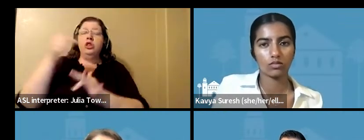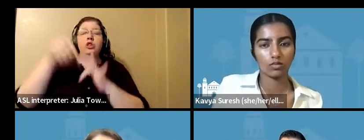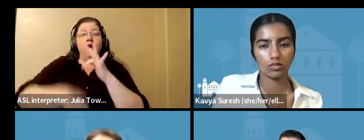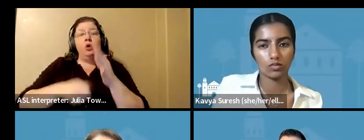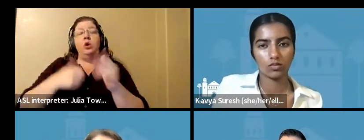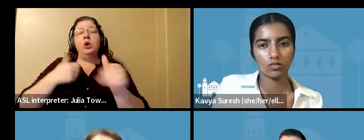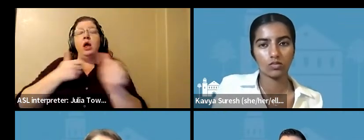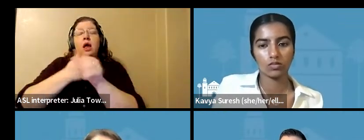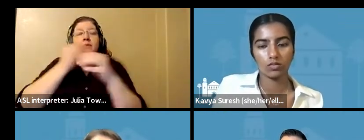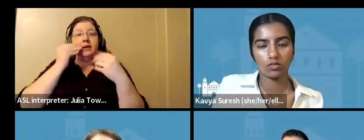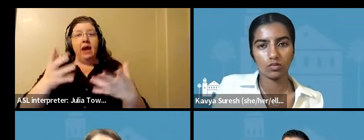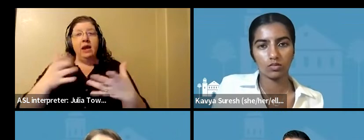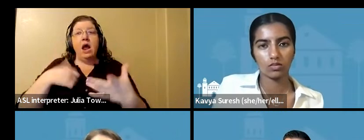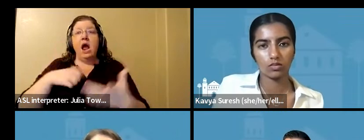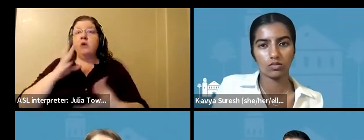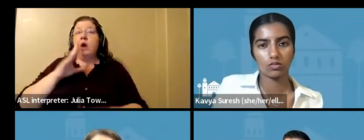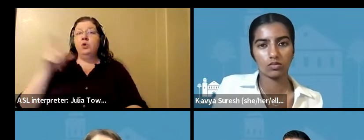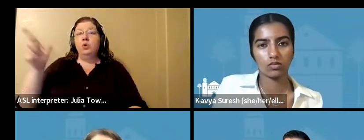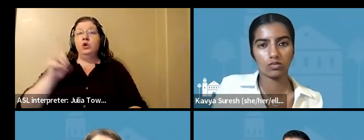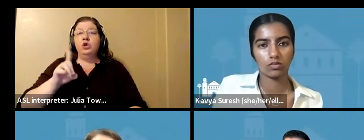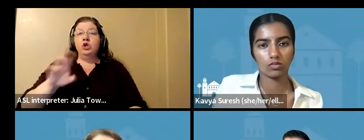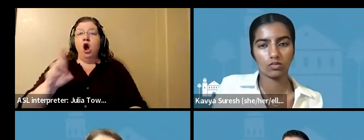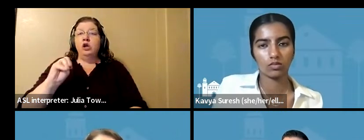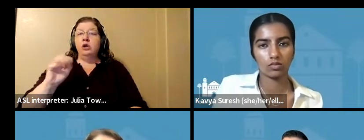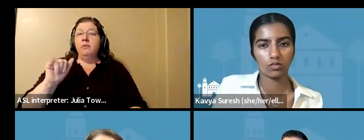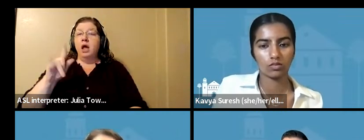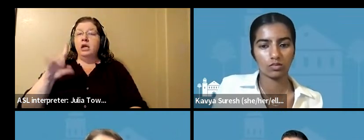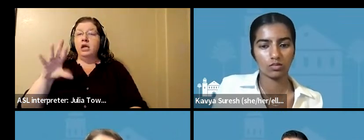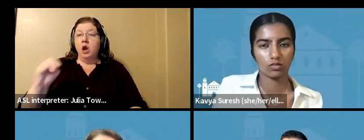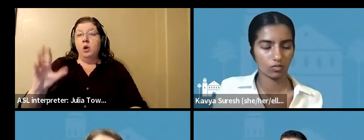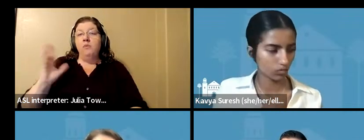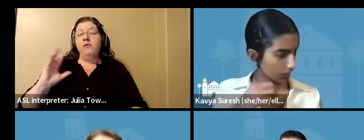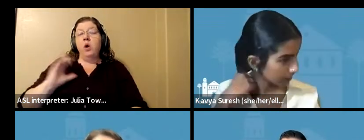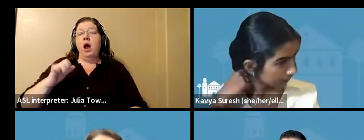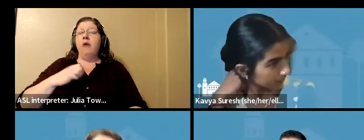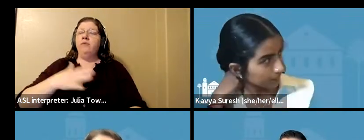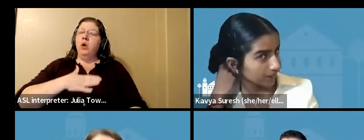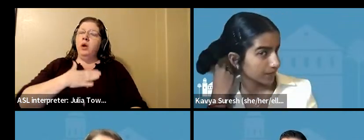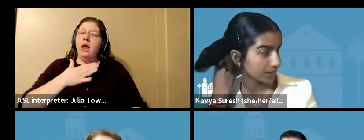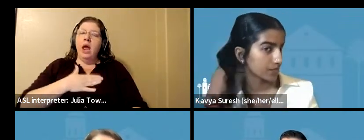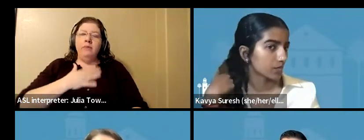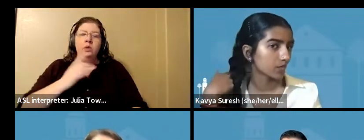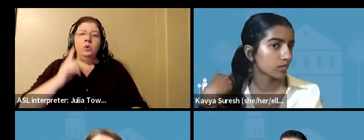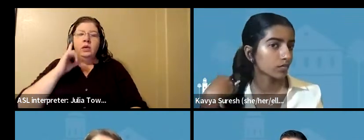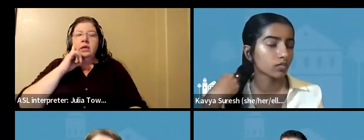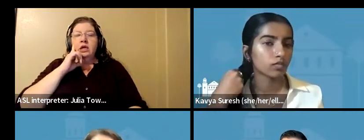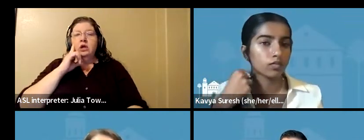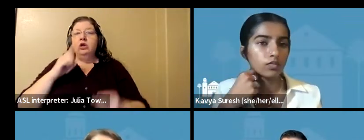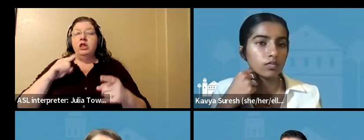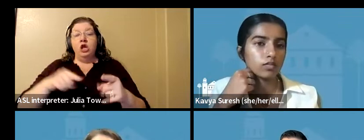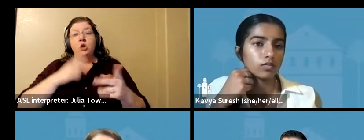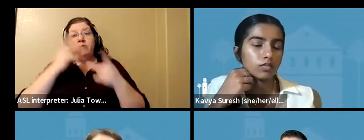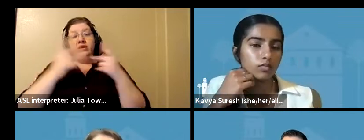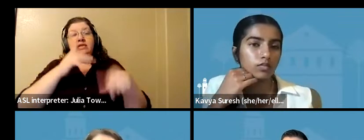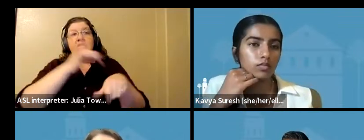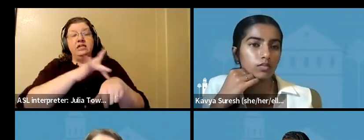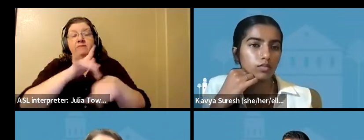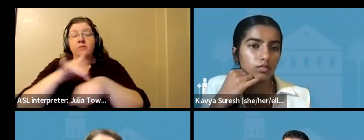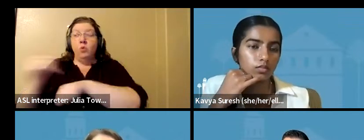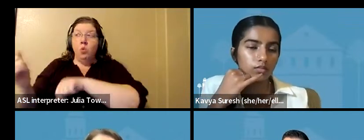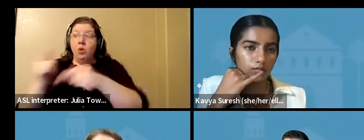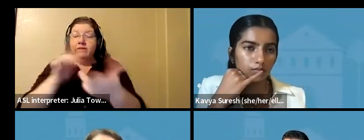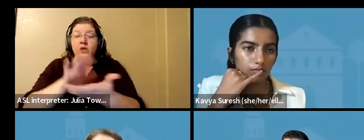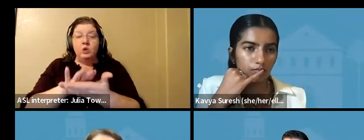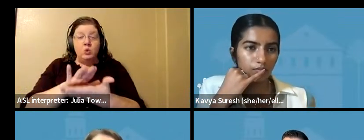I had talked to Dr. Maldonado before, I'm very happy to hear that you have been visiting all the sites, and